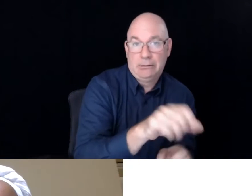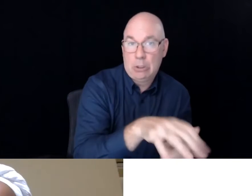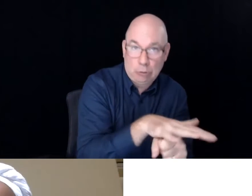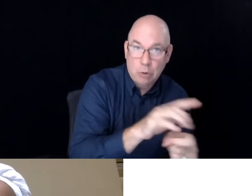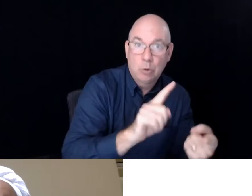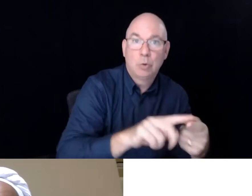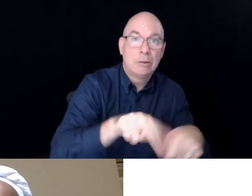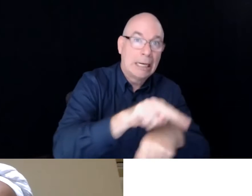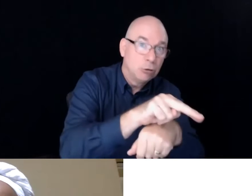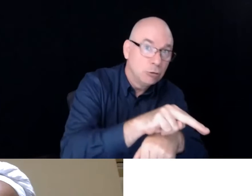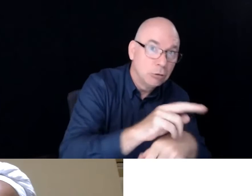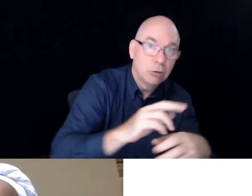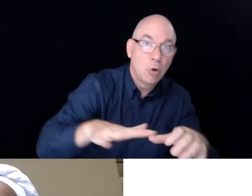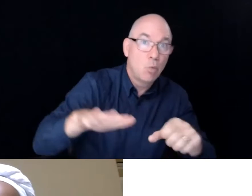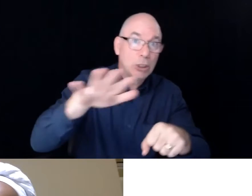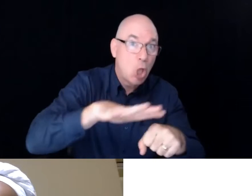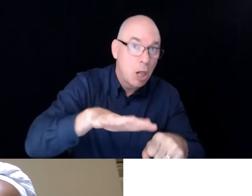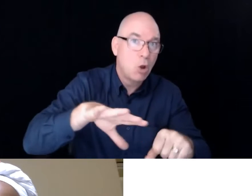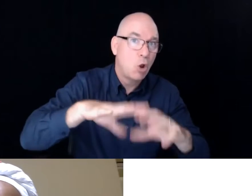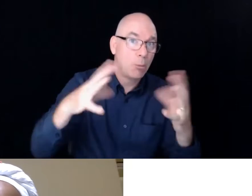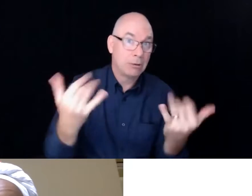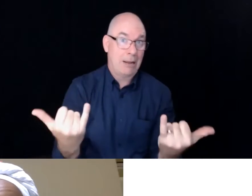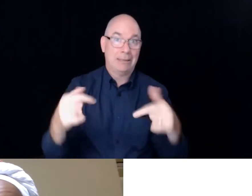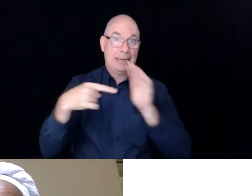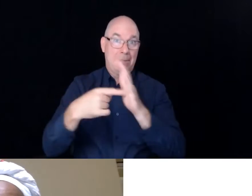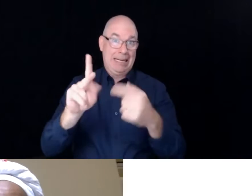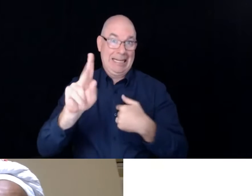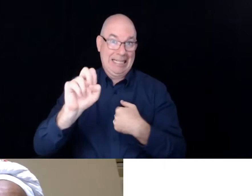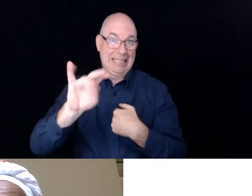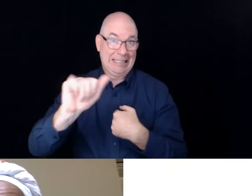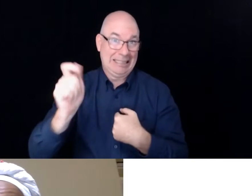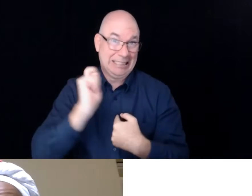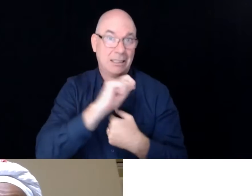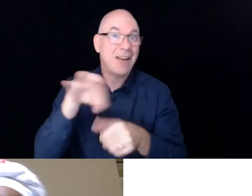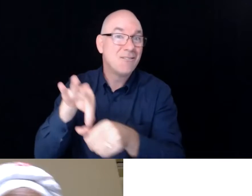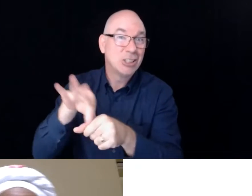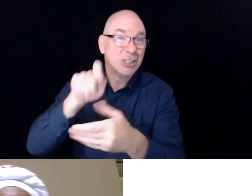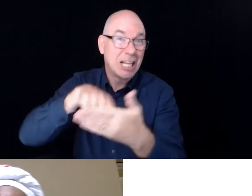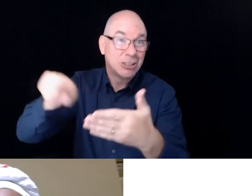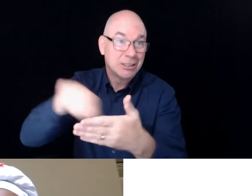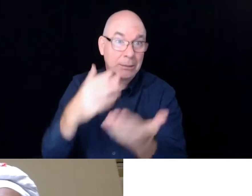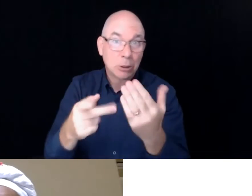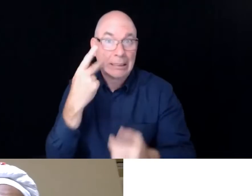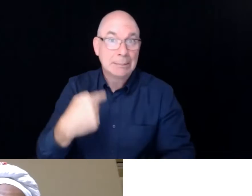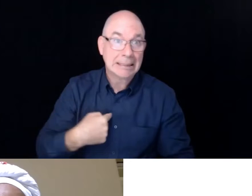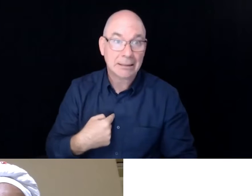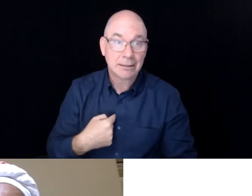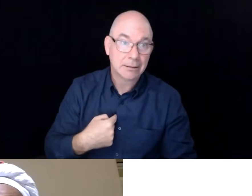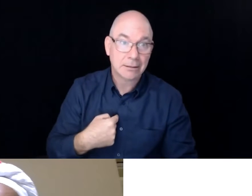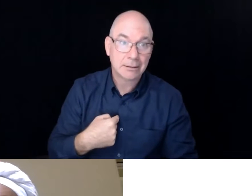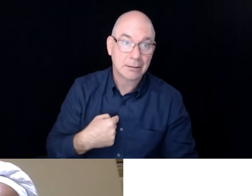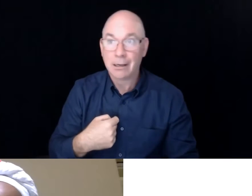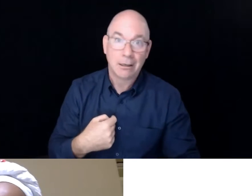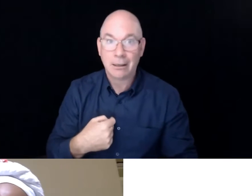the regional, and also to the global. Like now, for example, in Kenya right now, we are having elections. So if you see me, maybe the elections